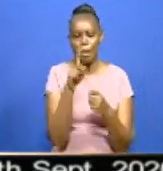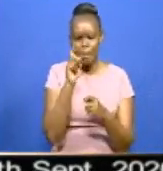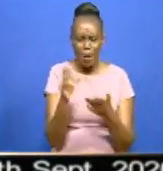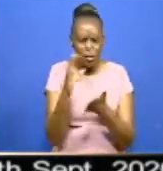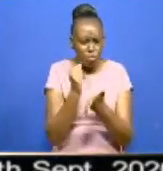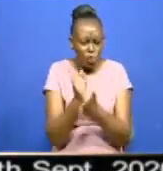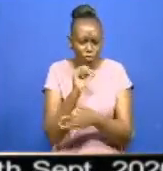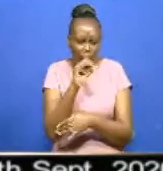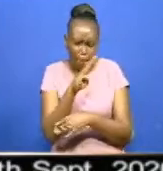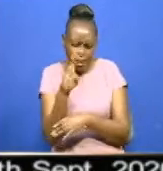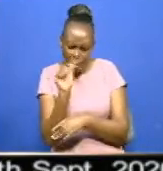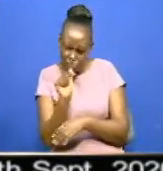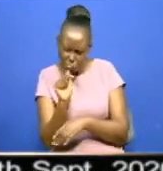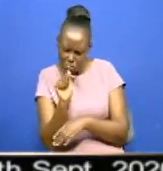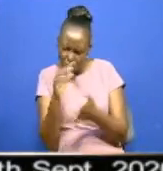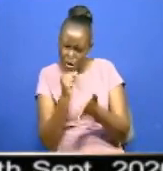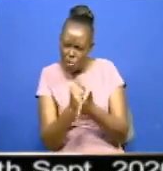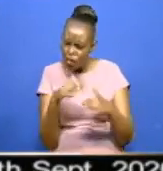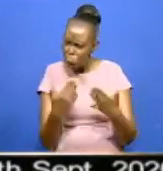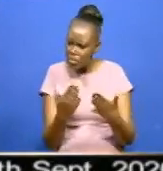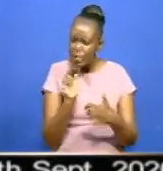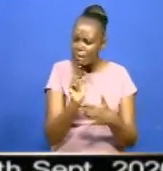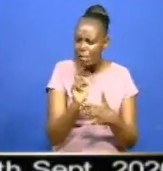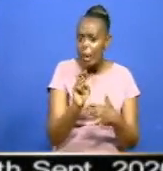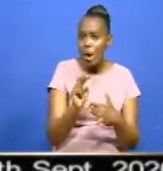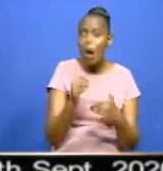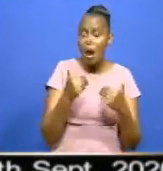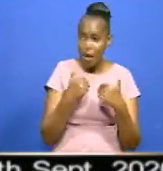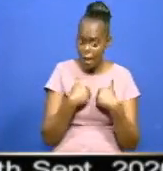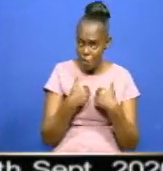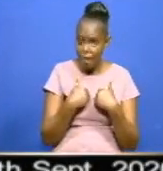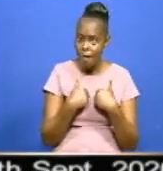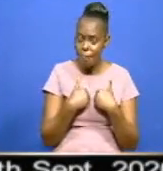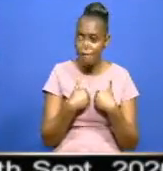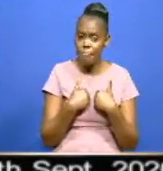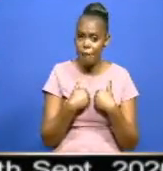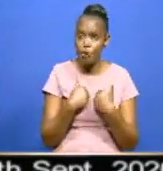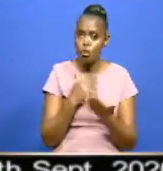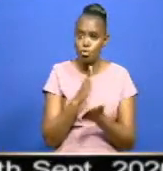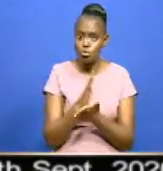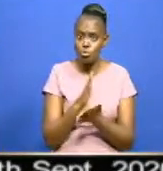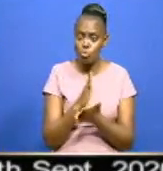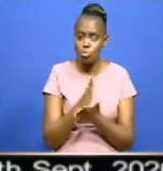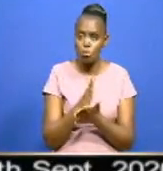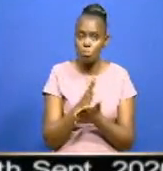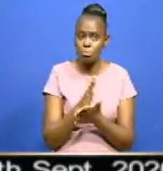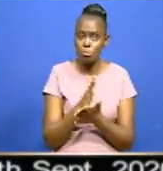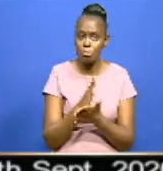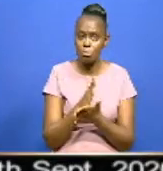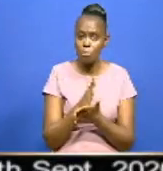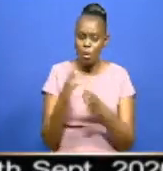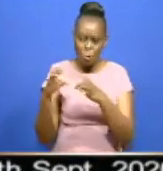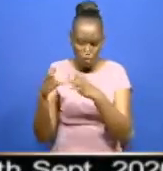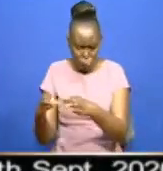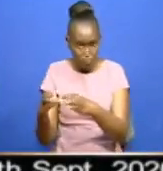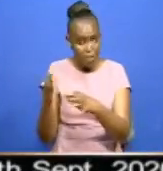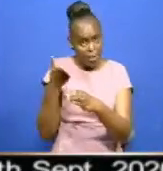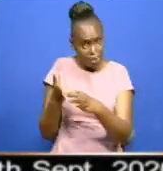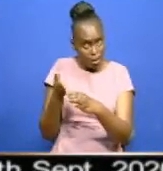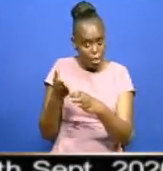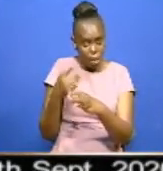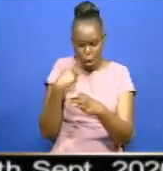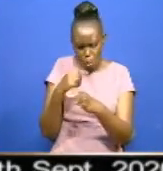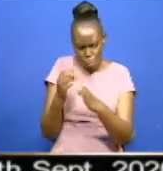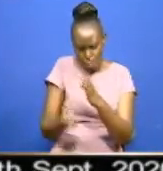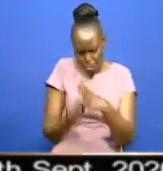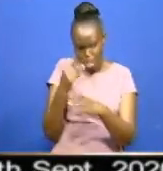to see into it that we do have a group who are well